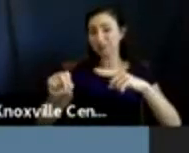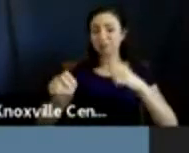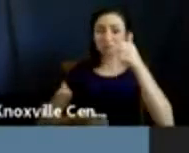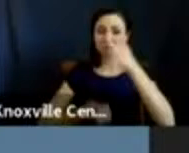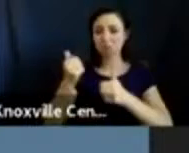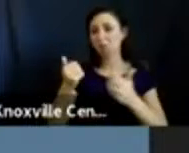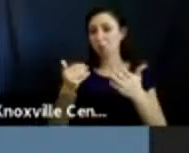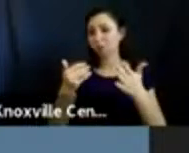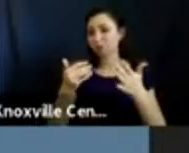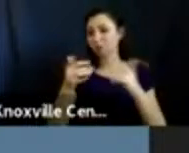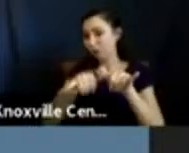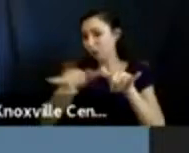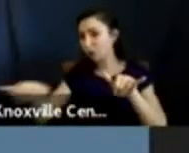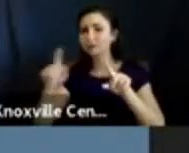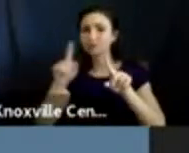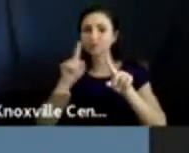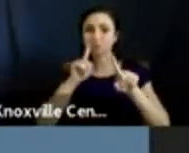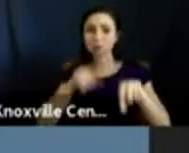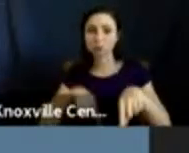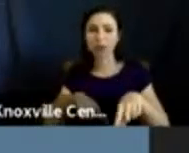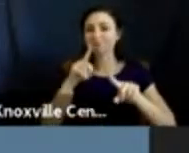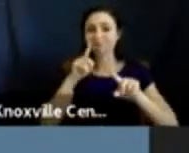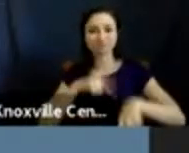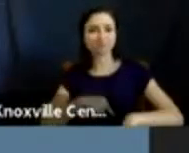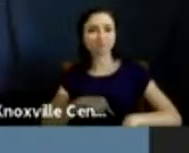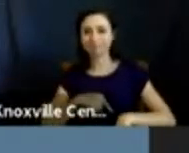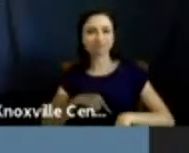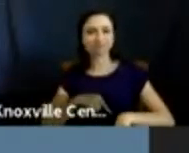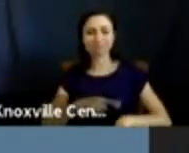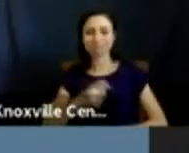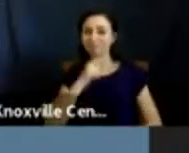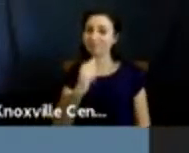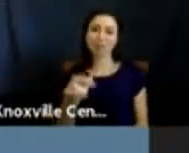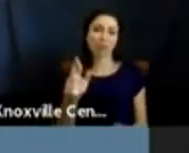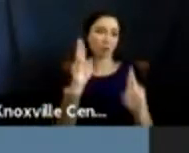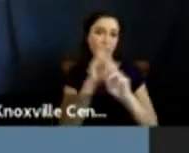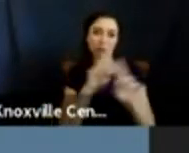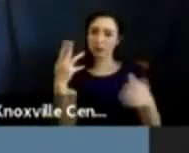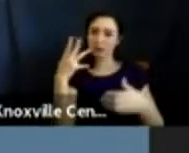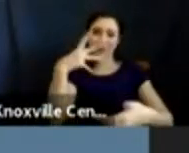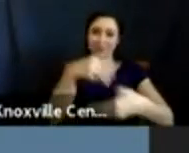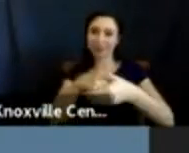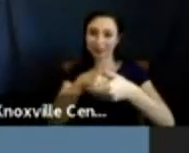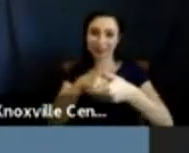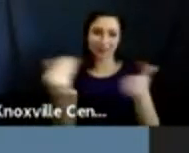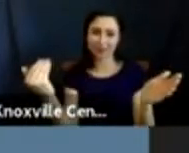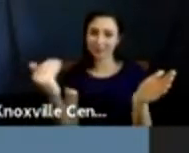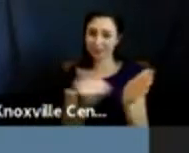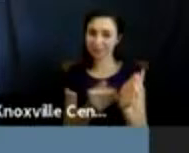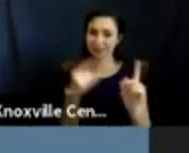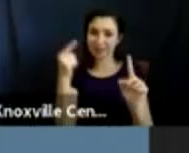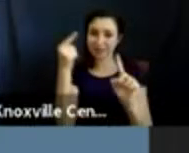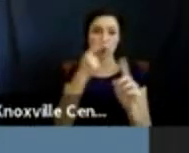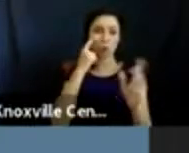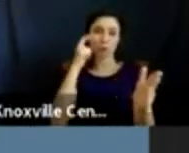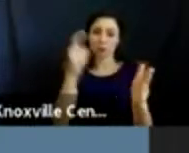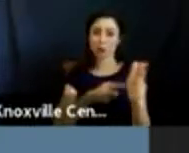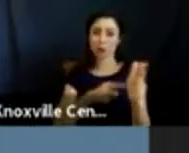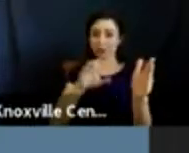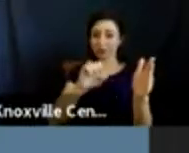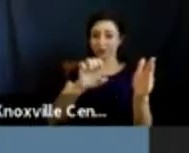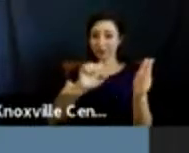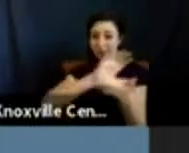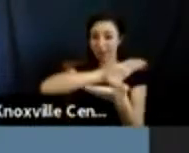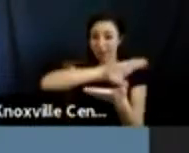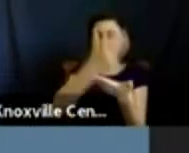options provided, report that they will not be ready to re-engage until caseloads are steadily going down. And so